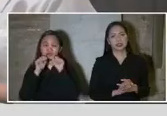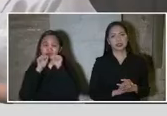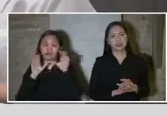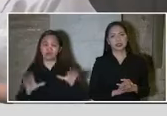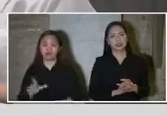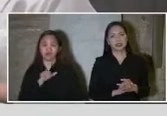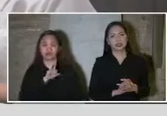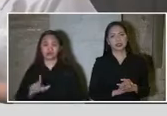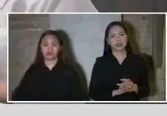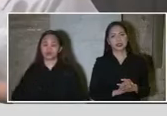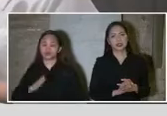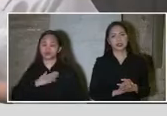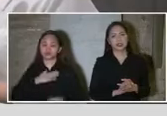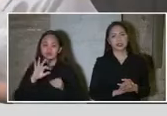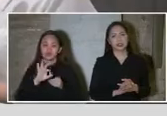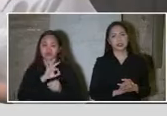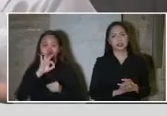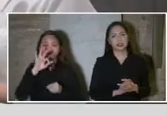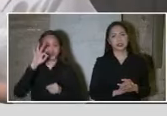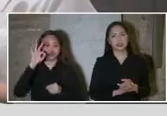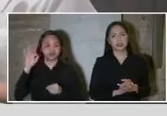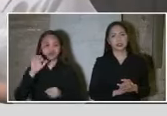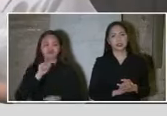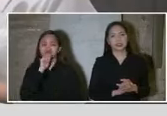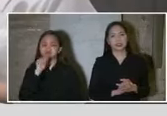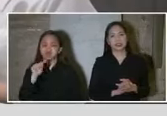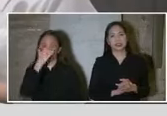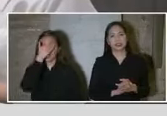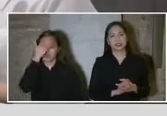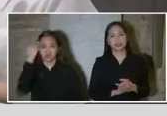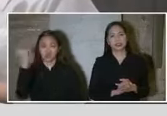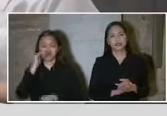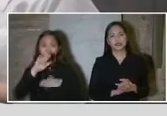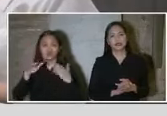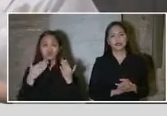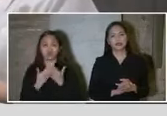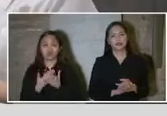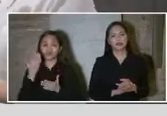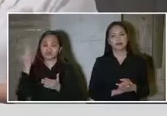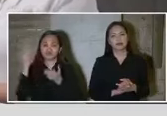O my soul, and forget not all his benefits.